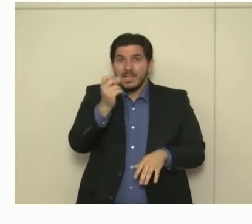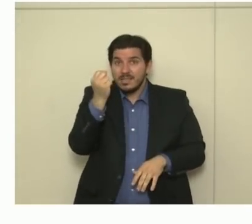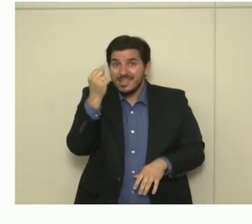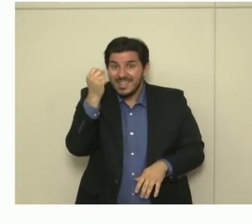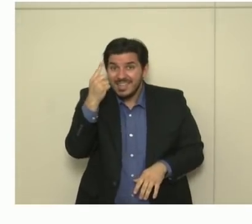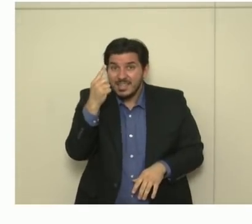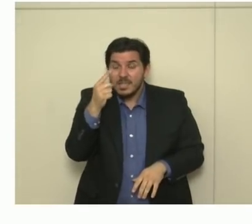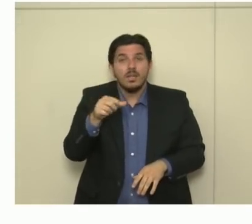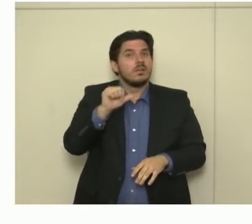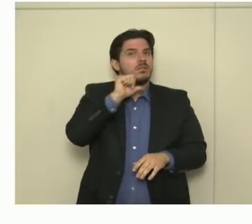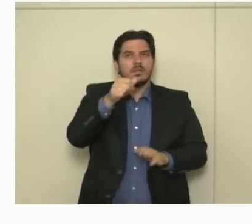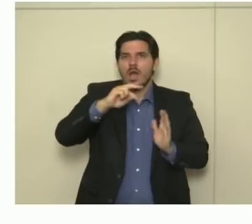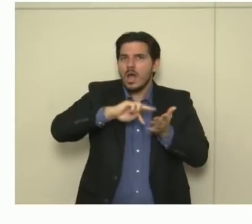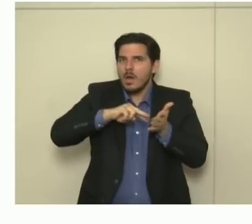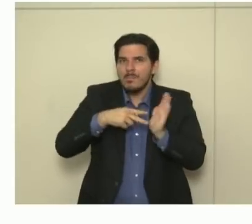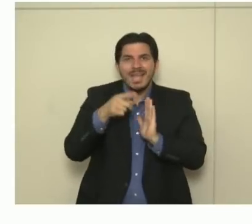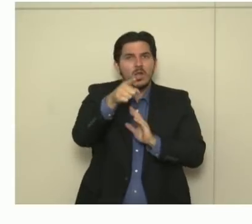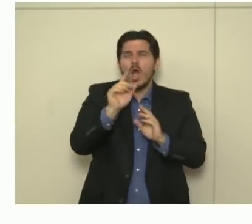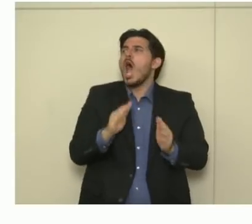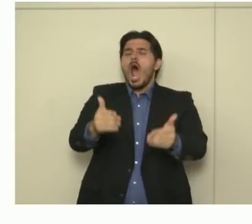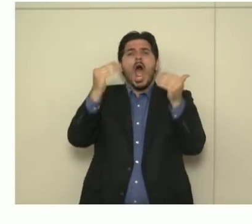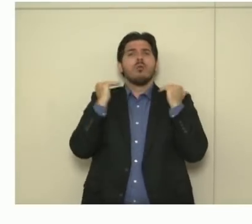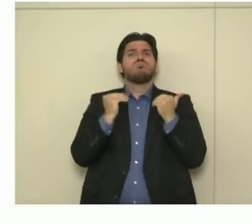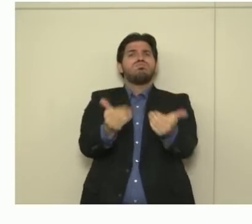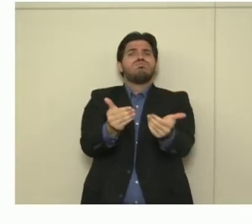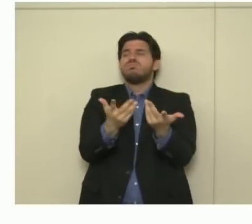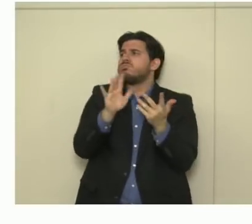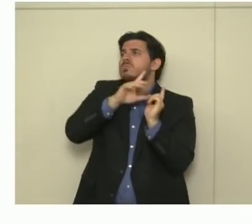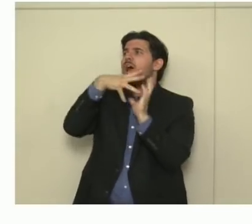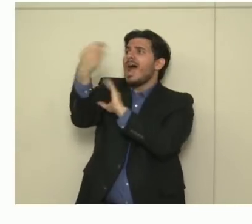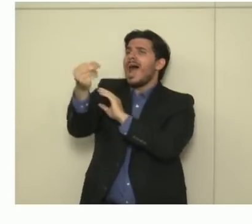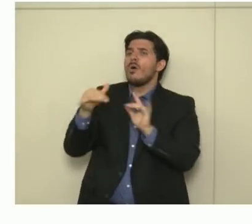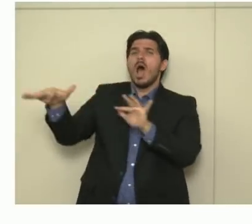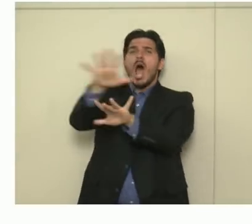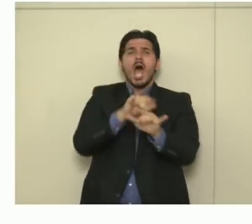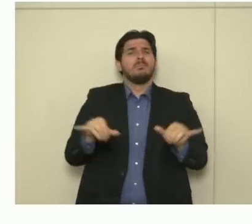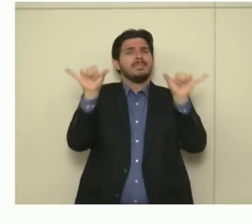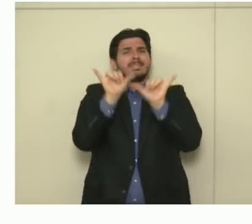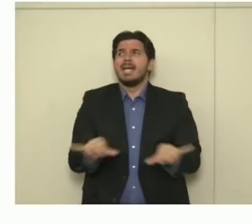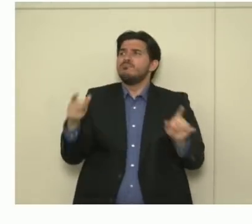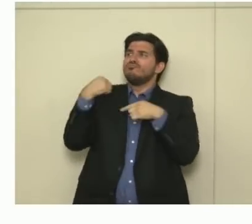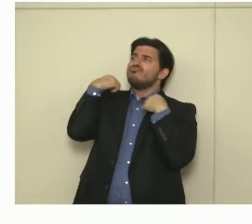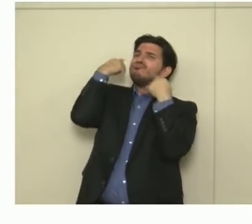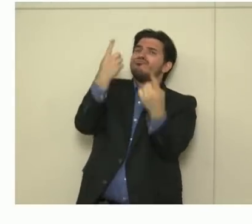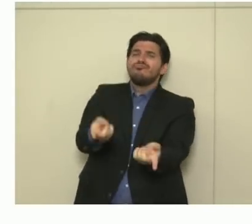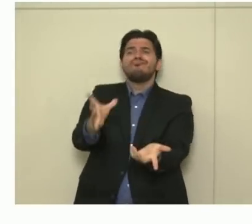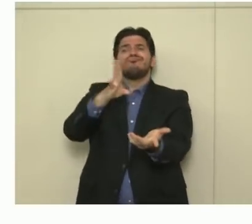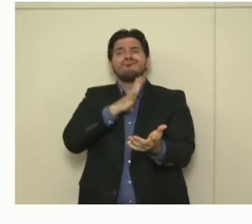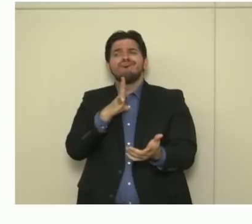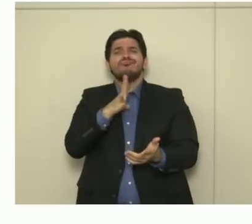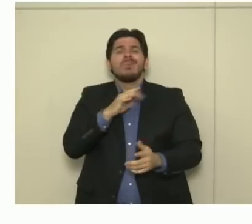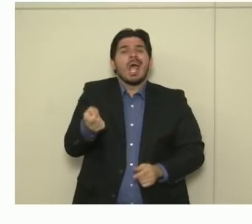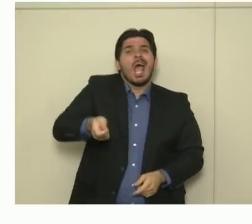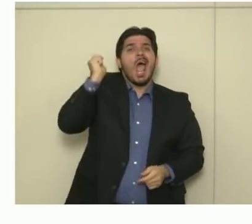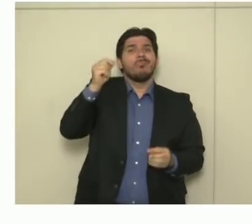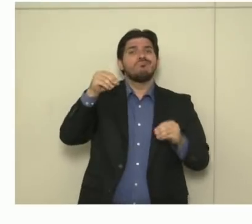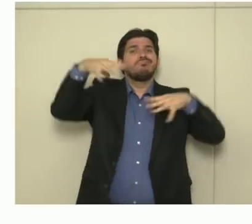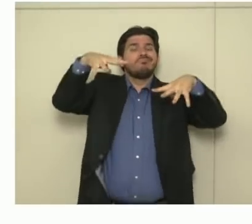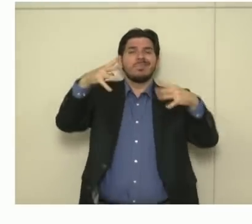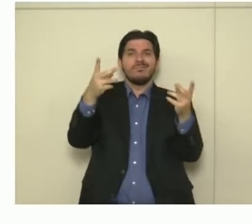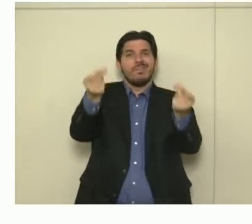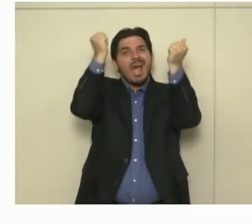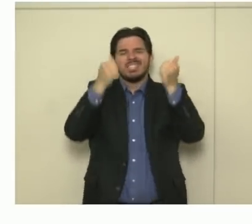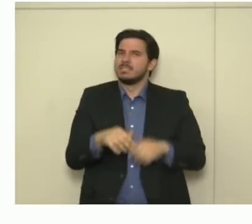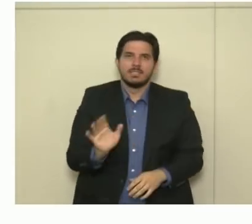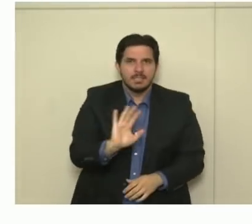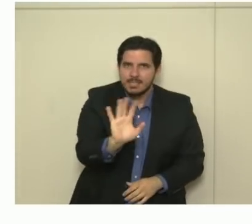back to doing everything we've always done. We're not turning the switch from off to on. It's a dimmer switch. I tried to find a dimmer switch that